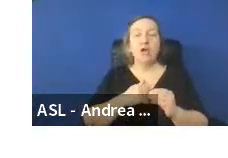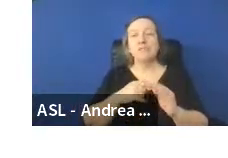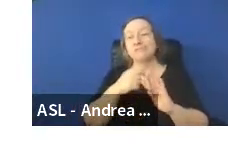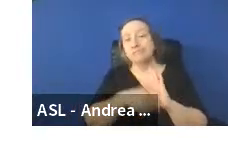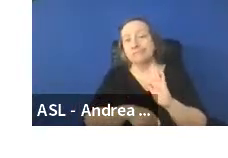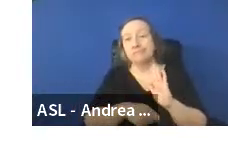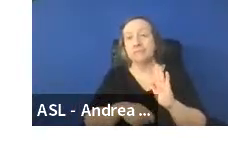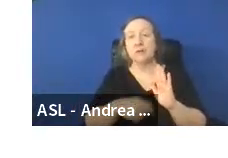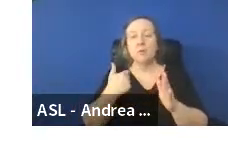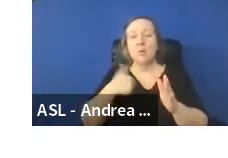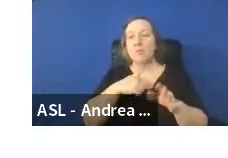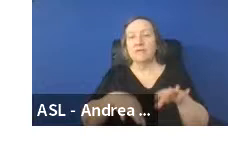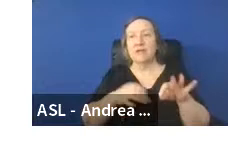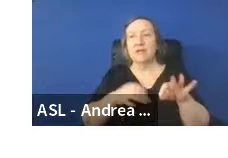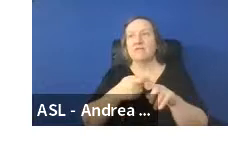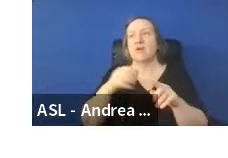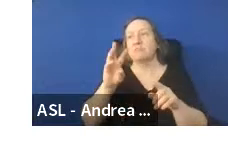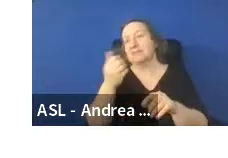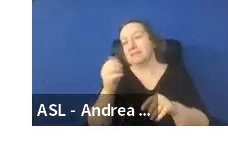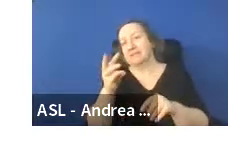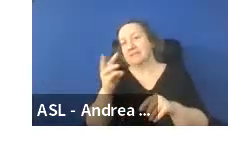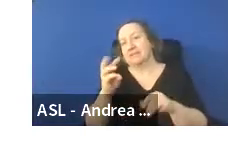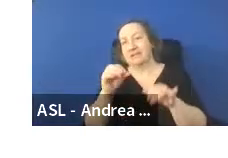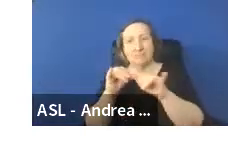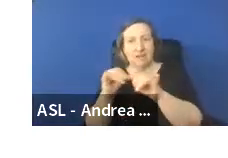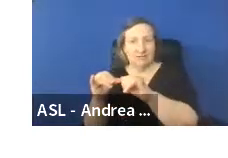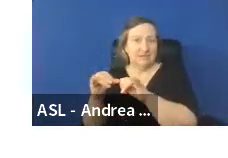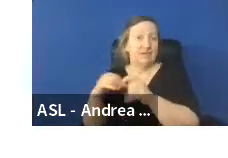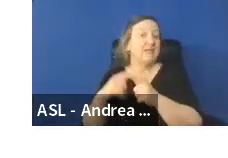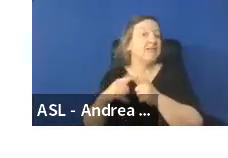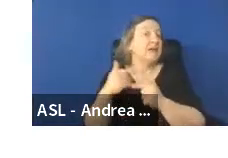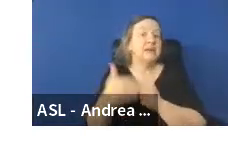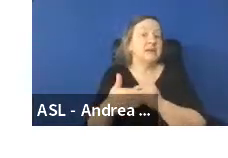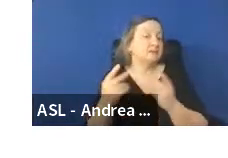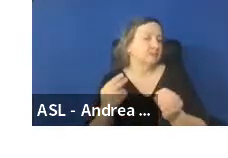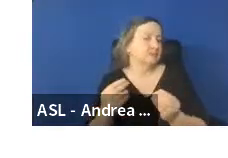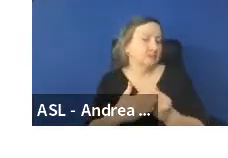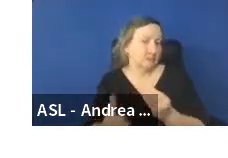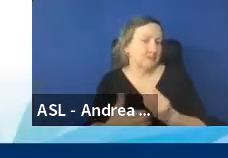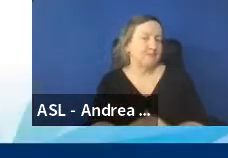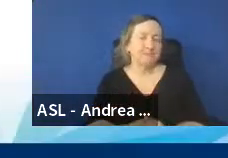from those 16 measures, and then next steps.